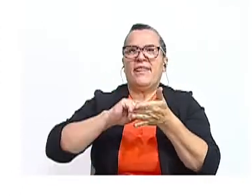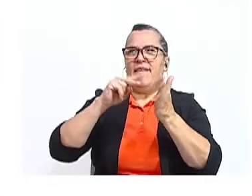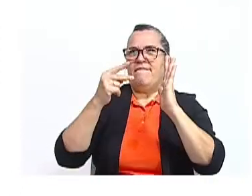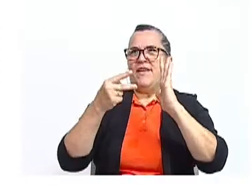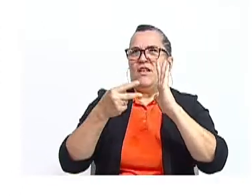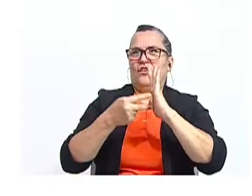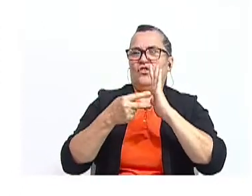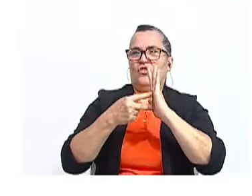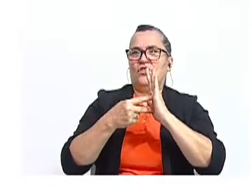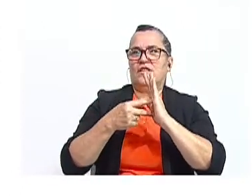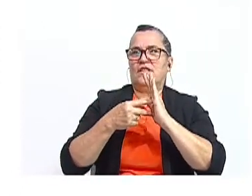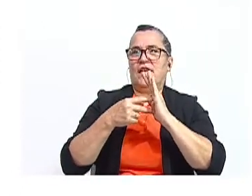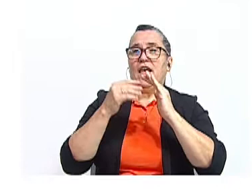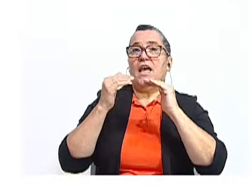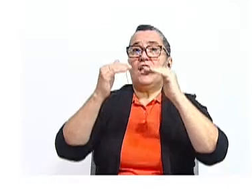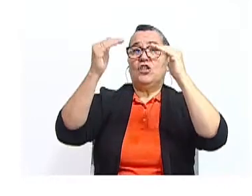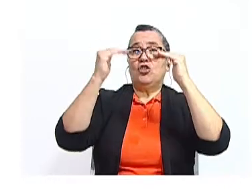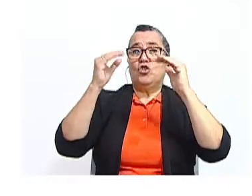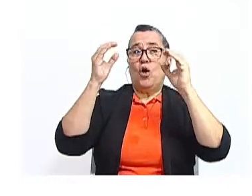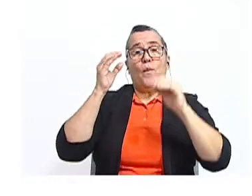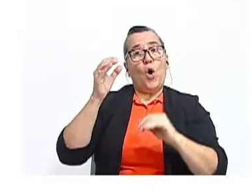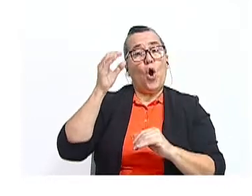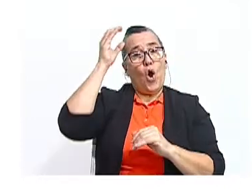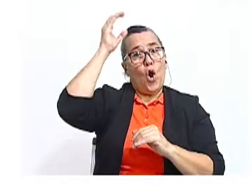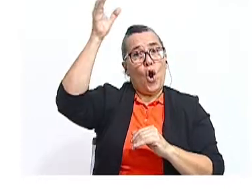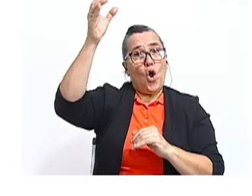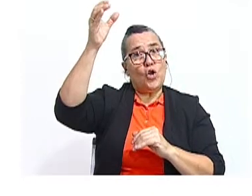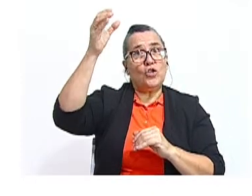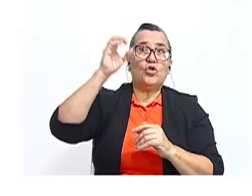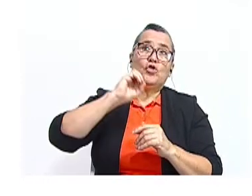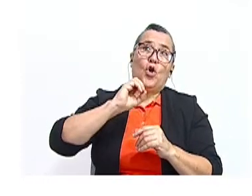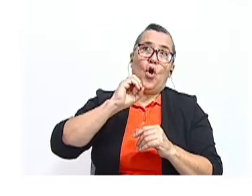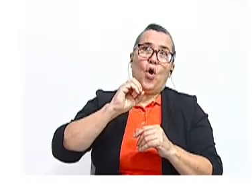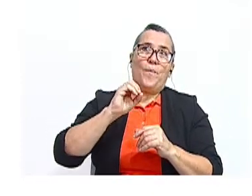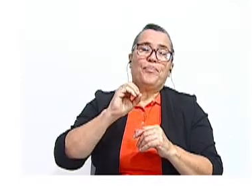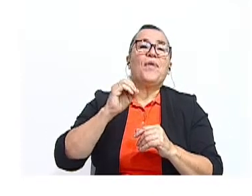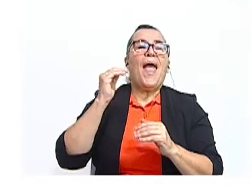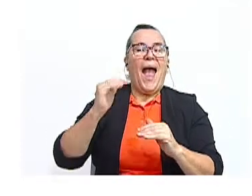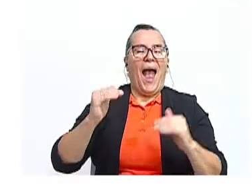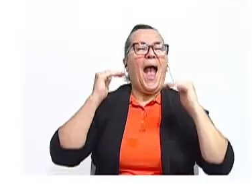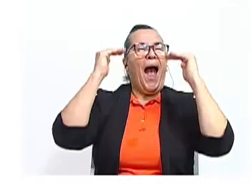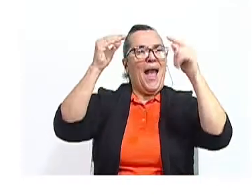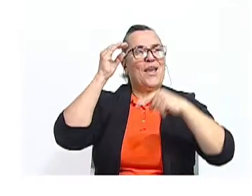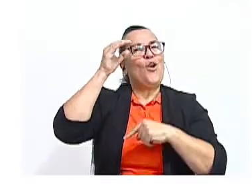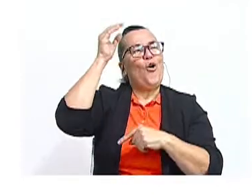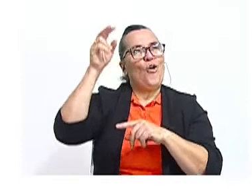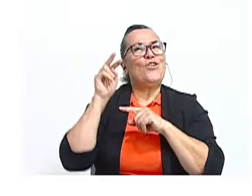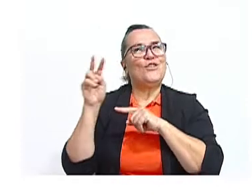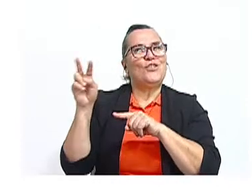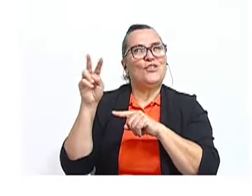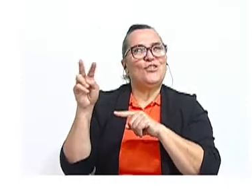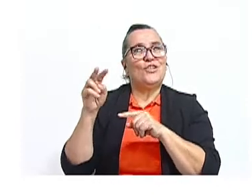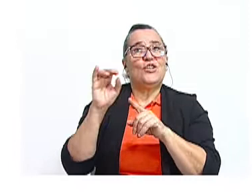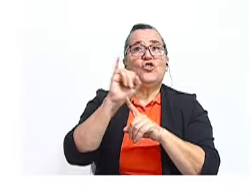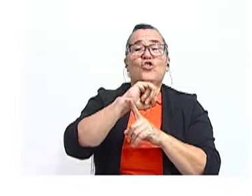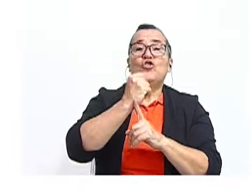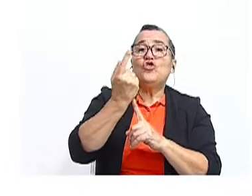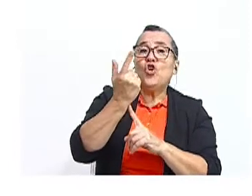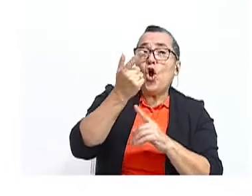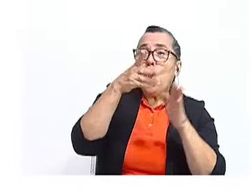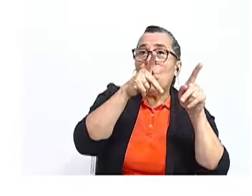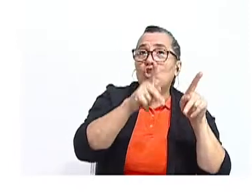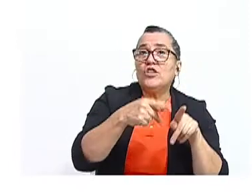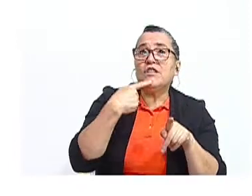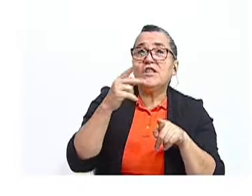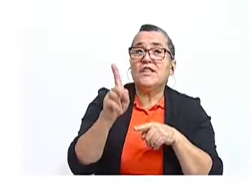of subculture or culture. Let's check it. High culture. Sociologists use the